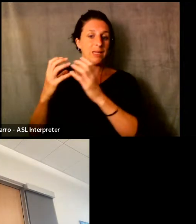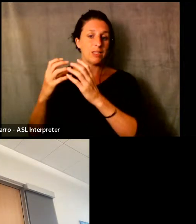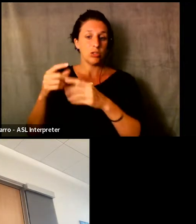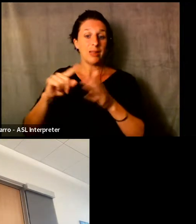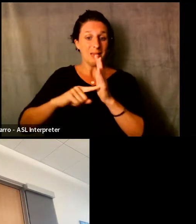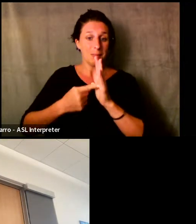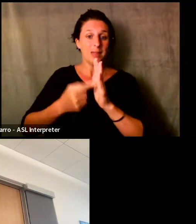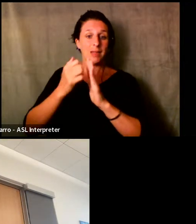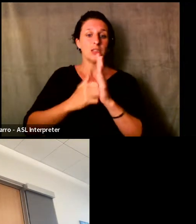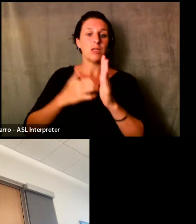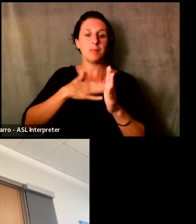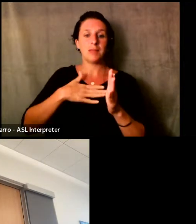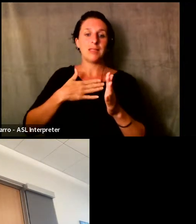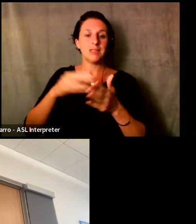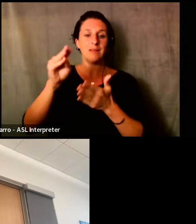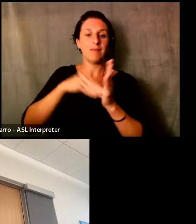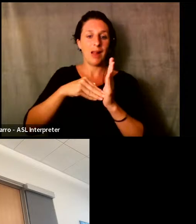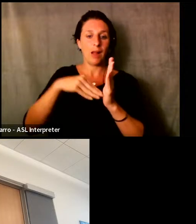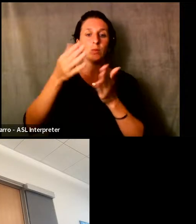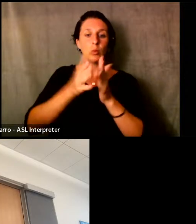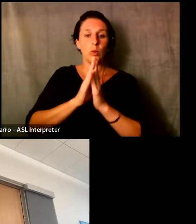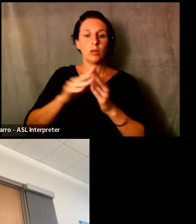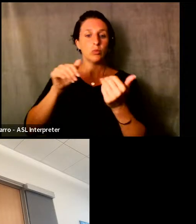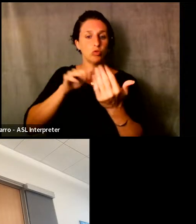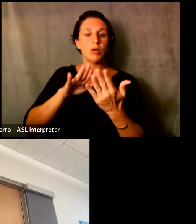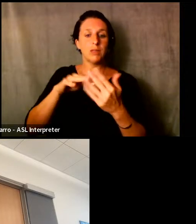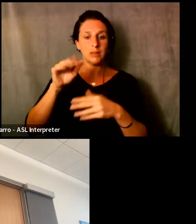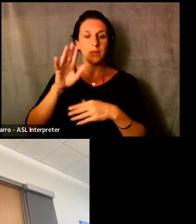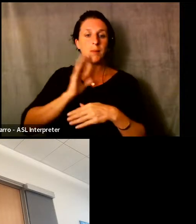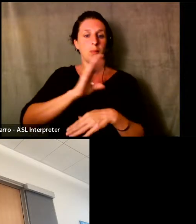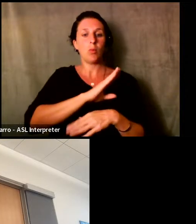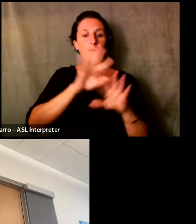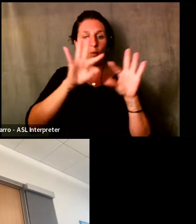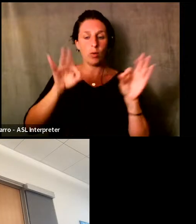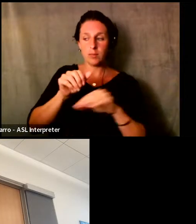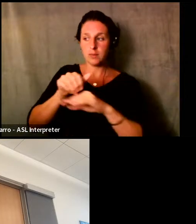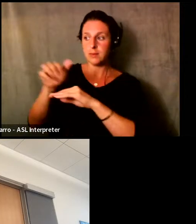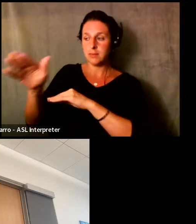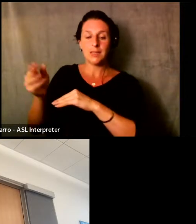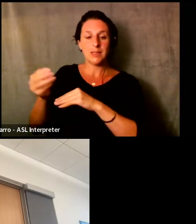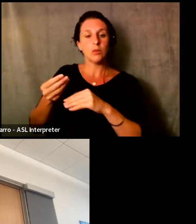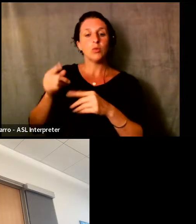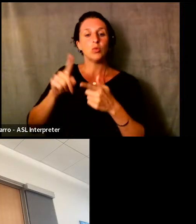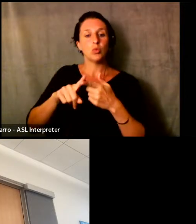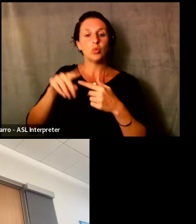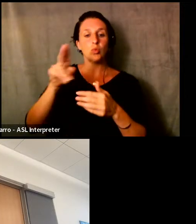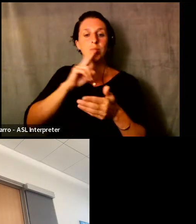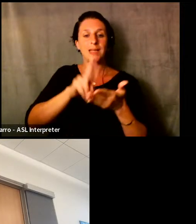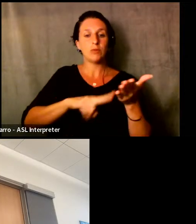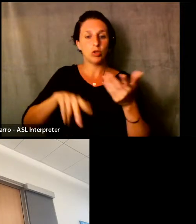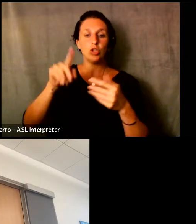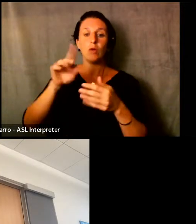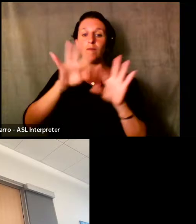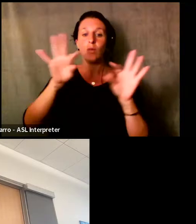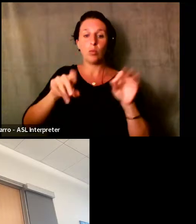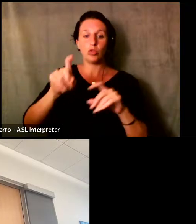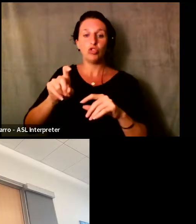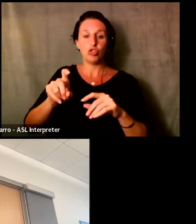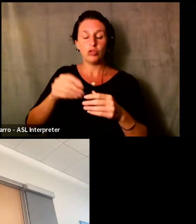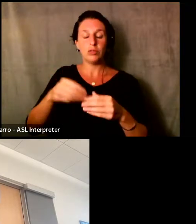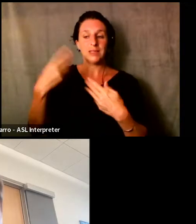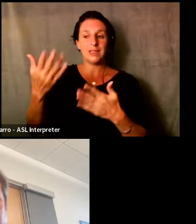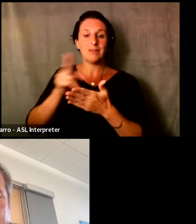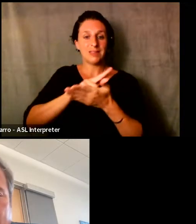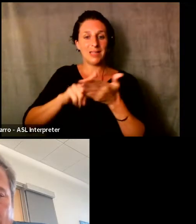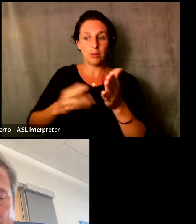fill out a request to address the board form and submit it to the secretary. This form should be given to the secretary before the